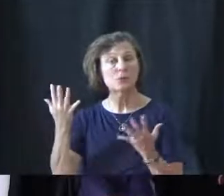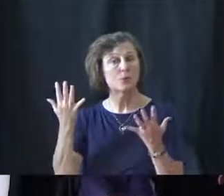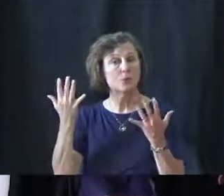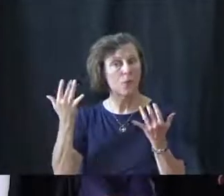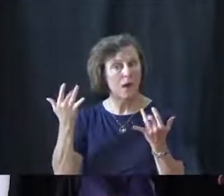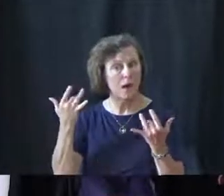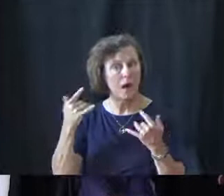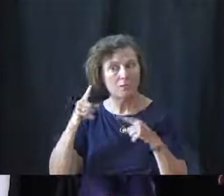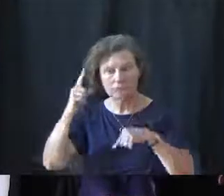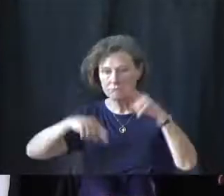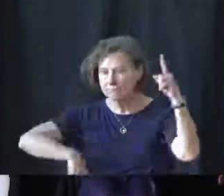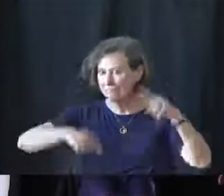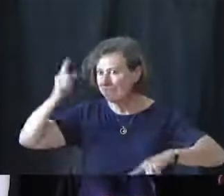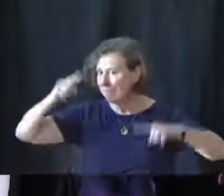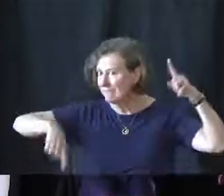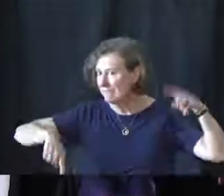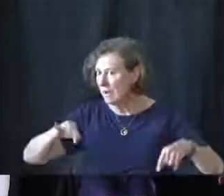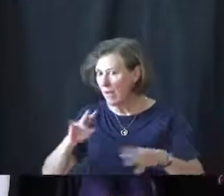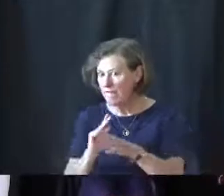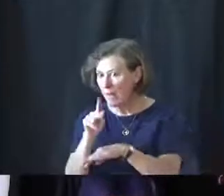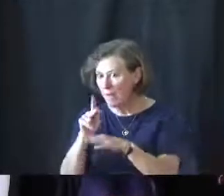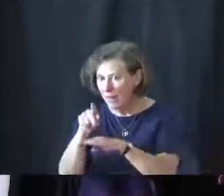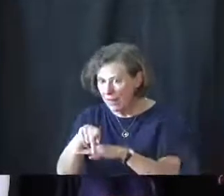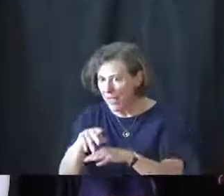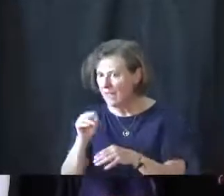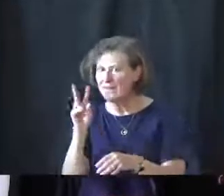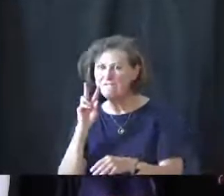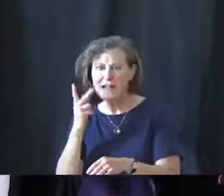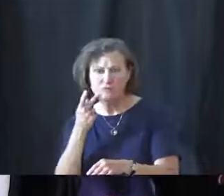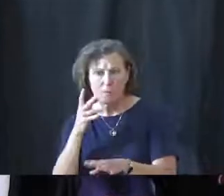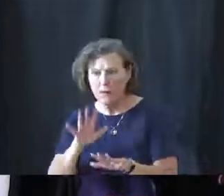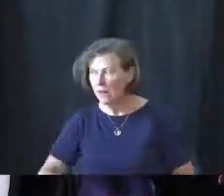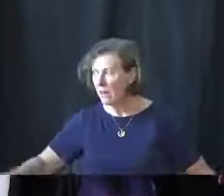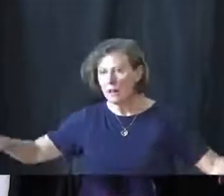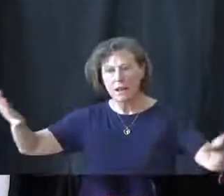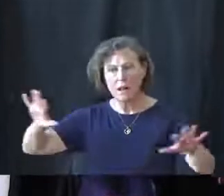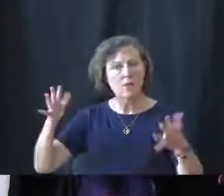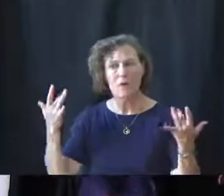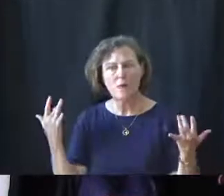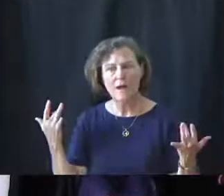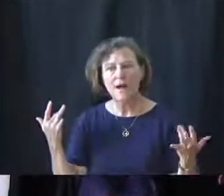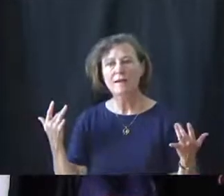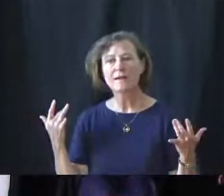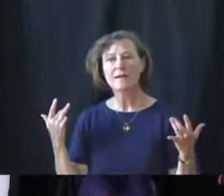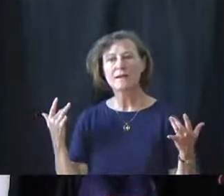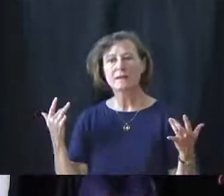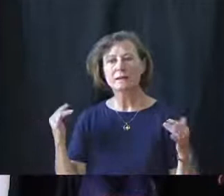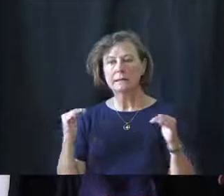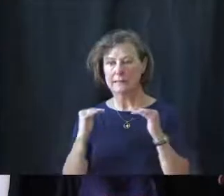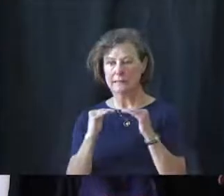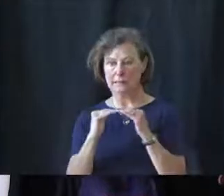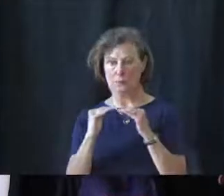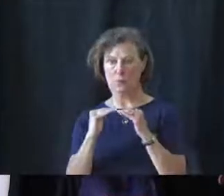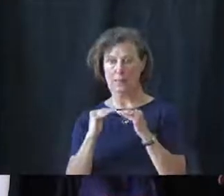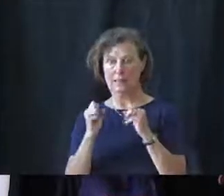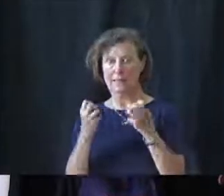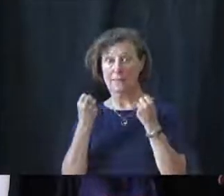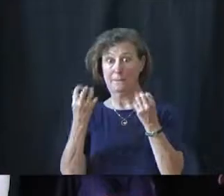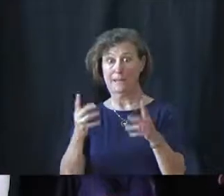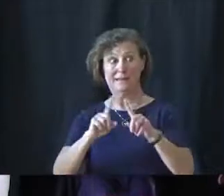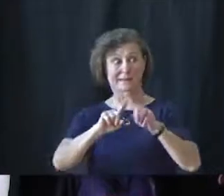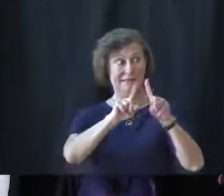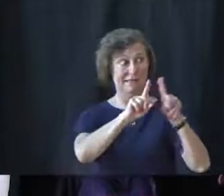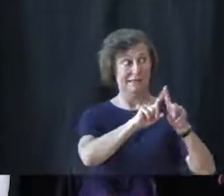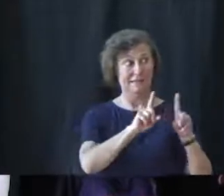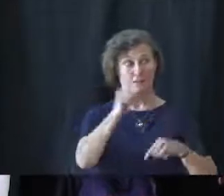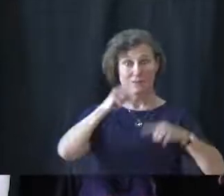many different varieties of plants in the vegetable kingdom is because there are equally as many